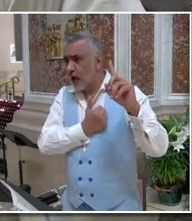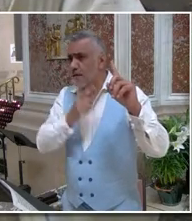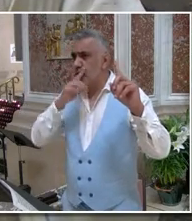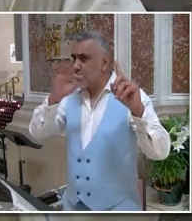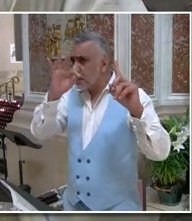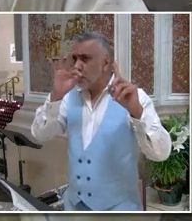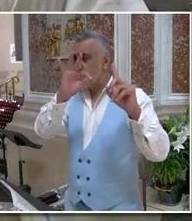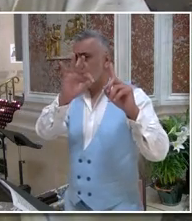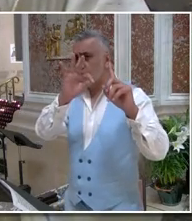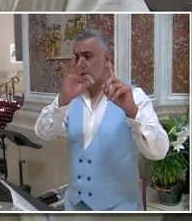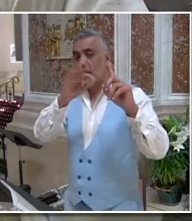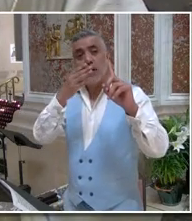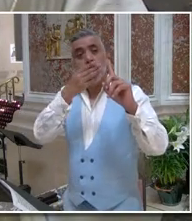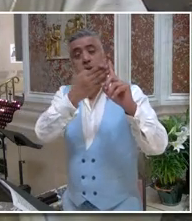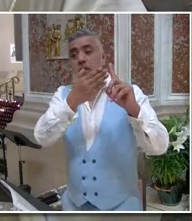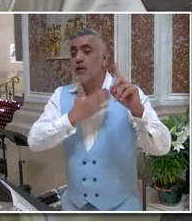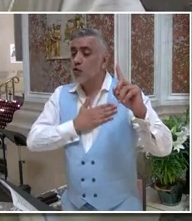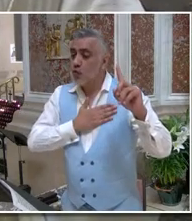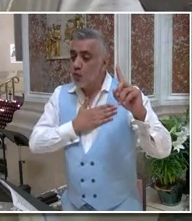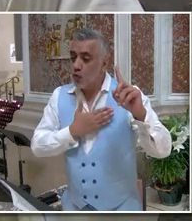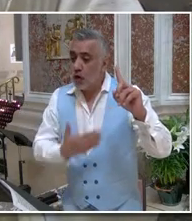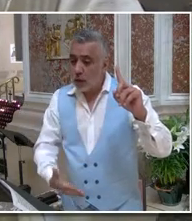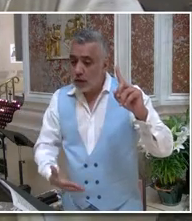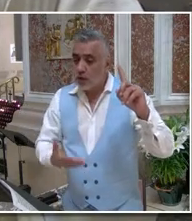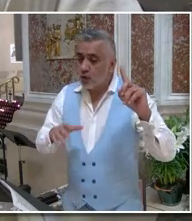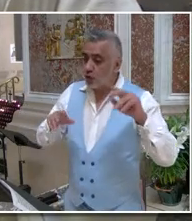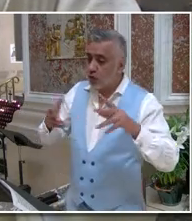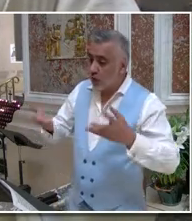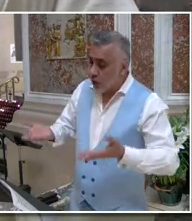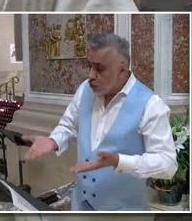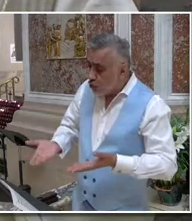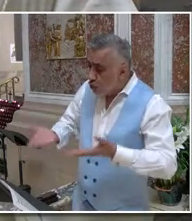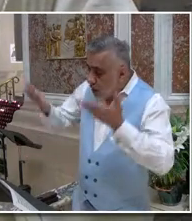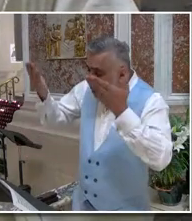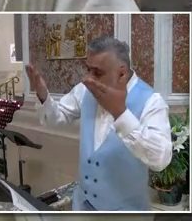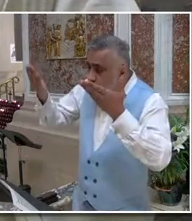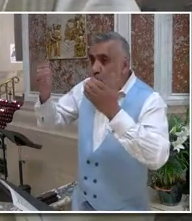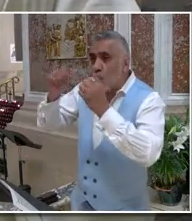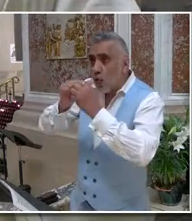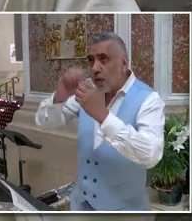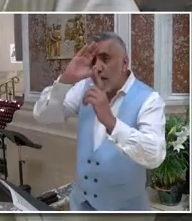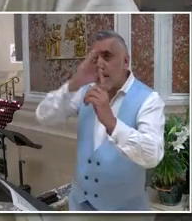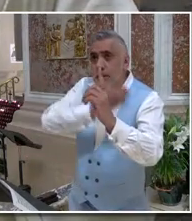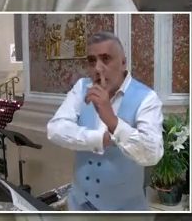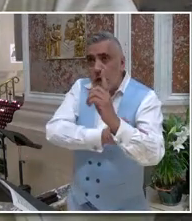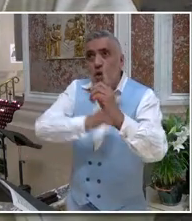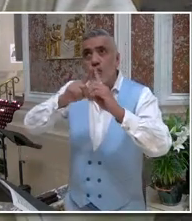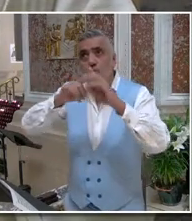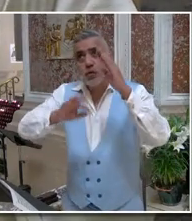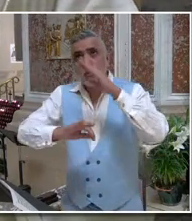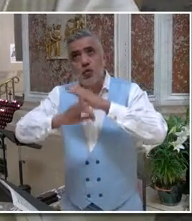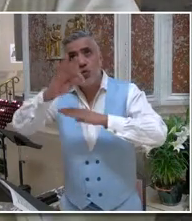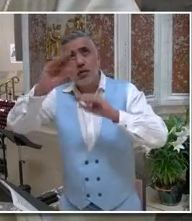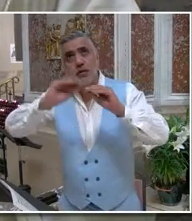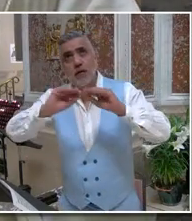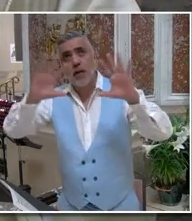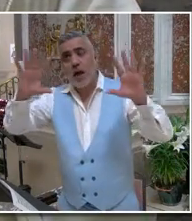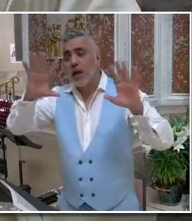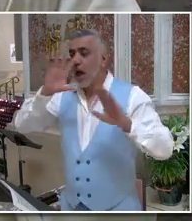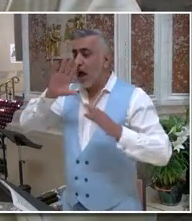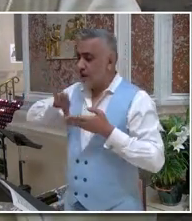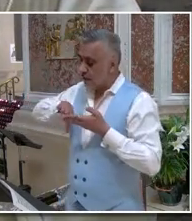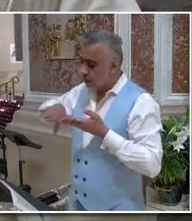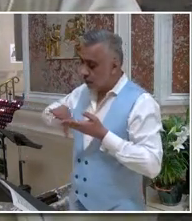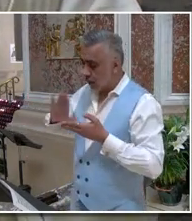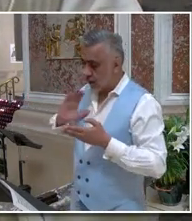perfect. He's willing to raise us with his Son to newness of life and to forgive all